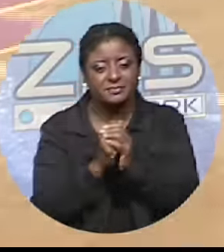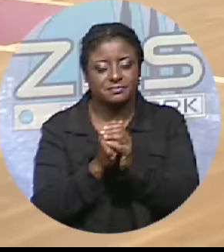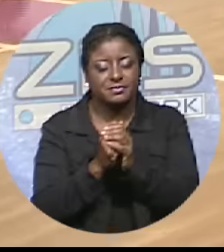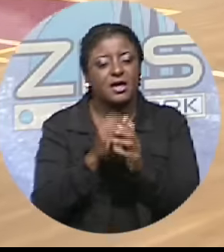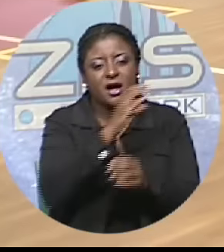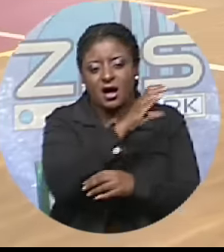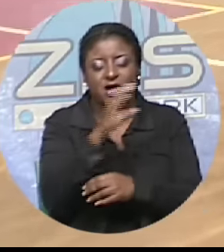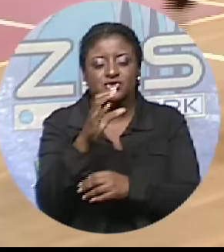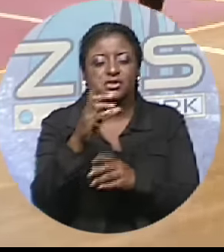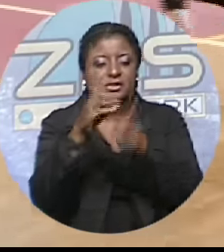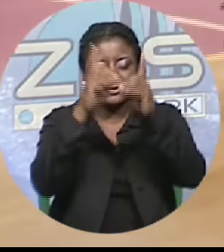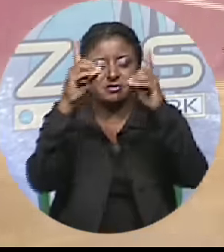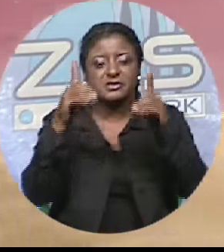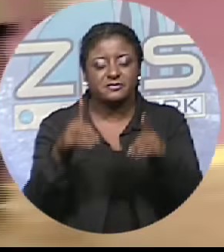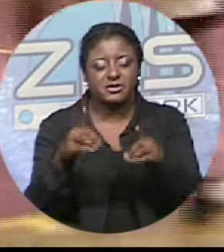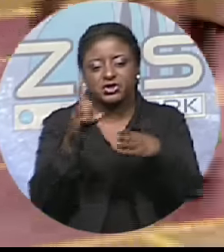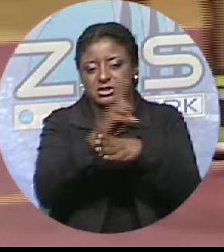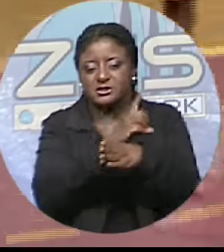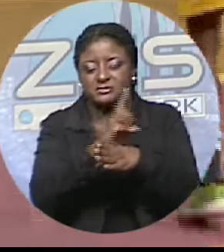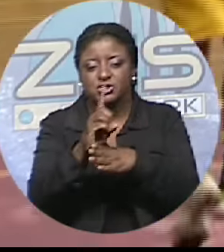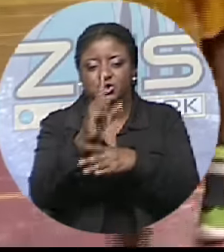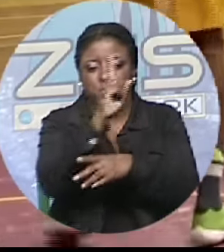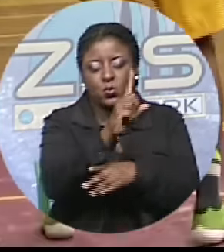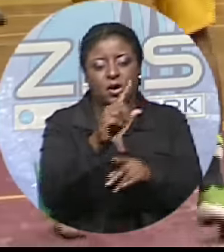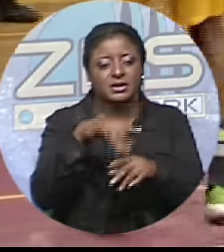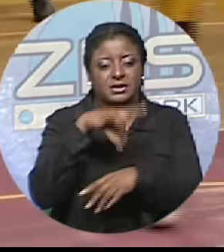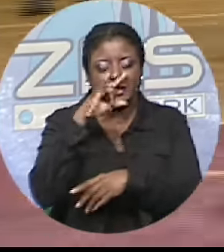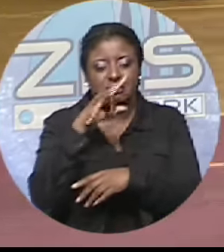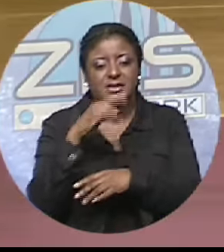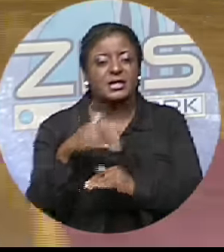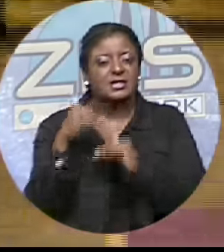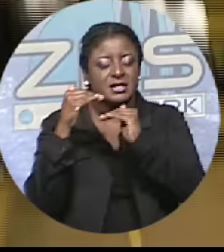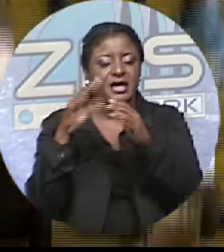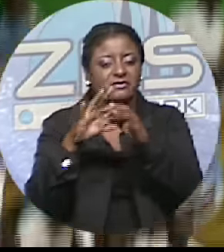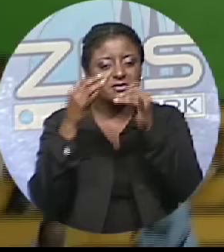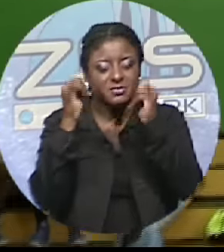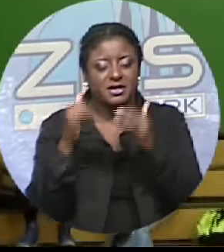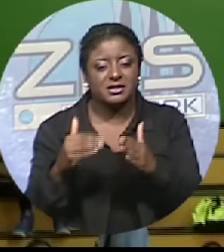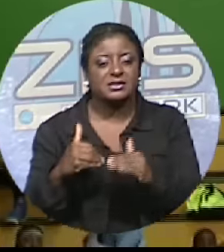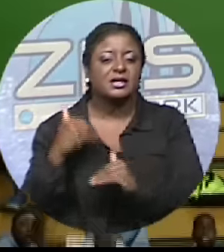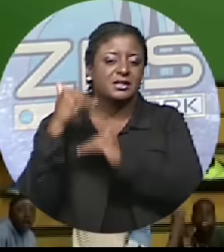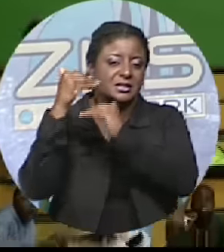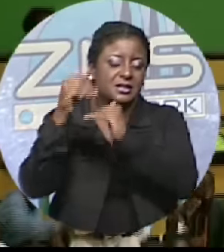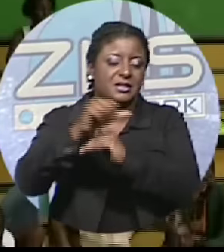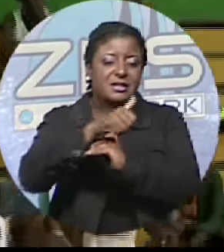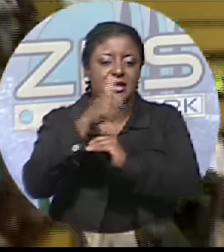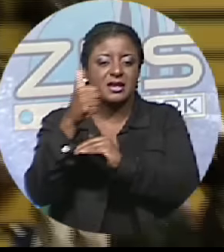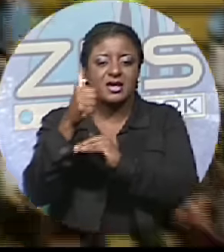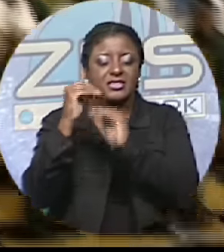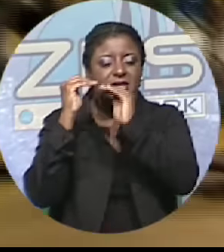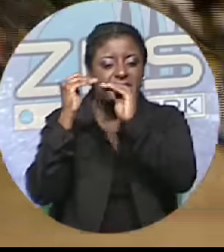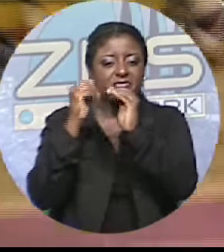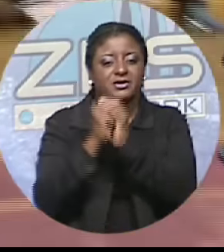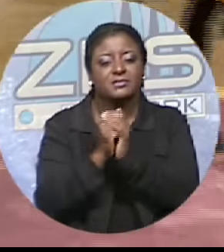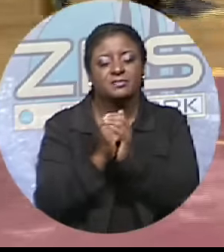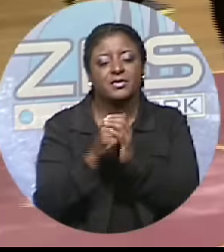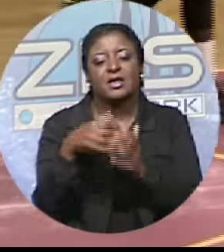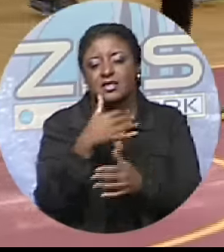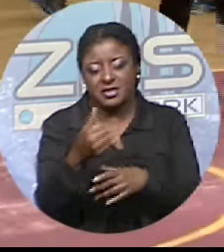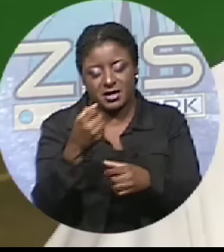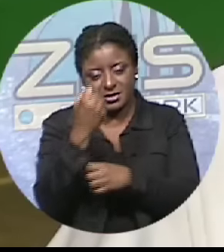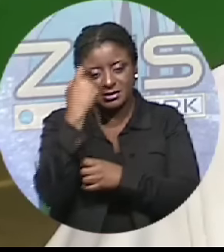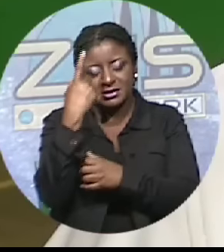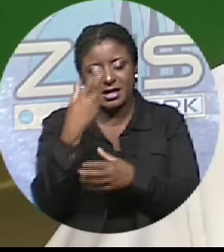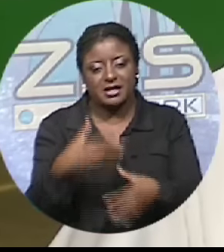Division I kids, Division I coaches in the gym, and the level of players there's on another level. So They understand the importance of getting